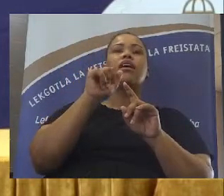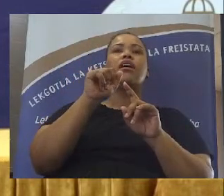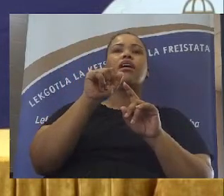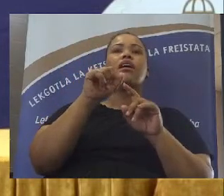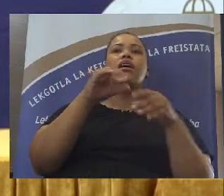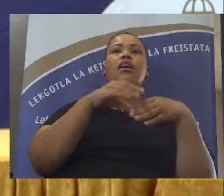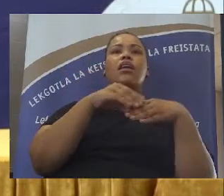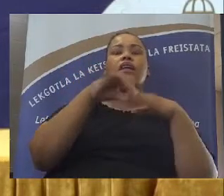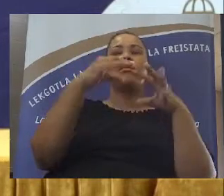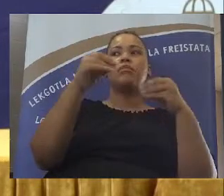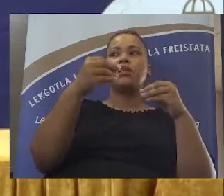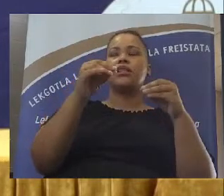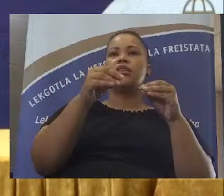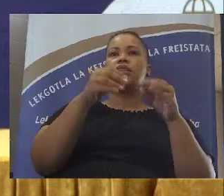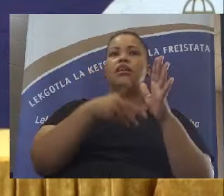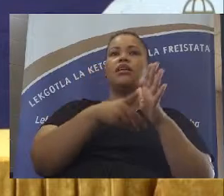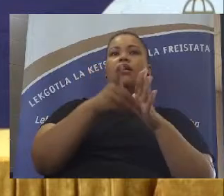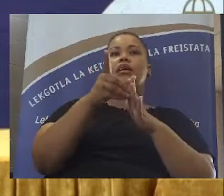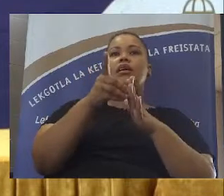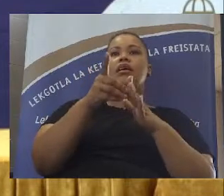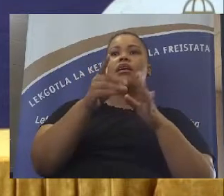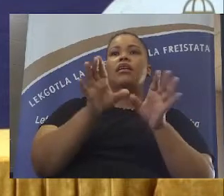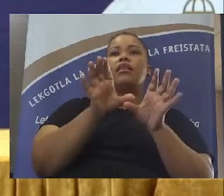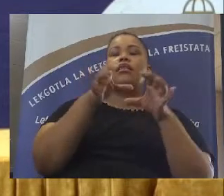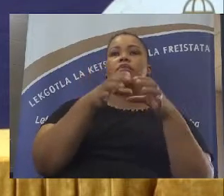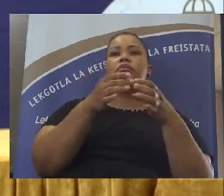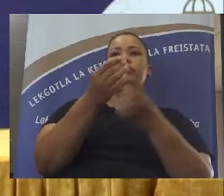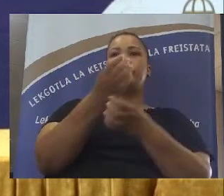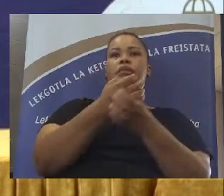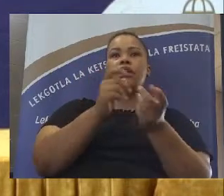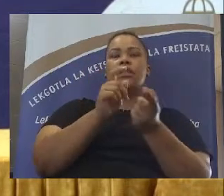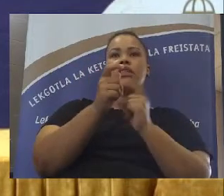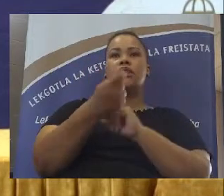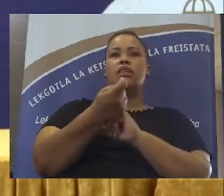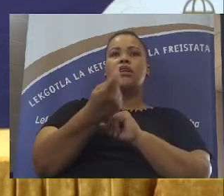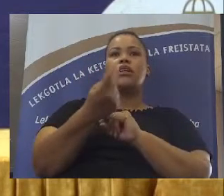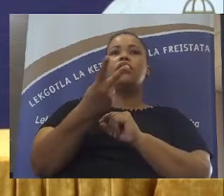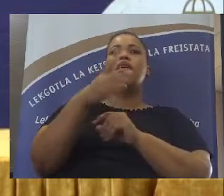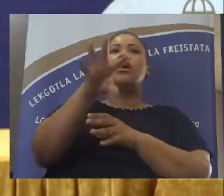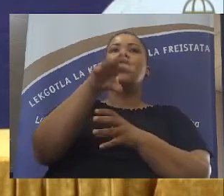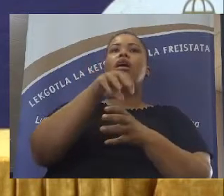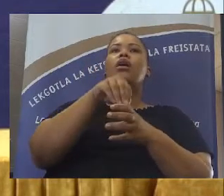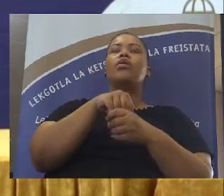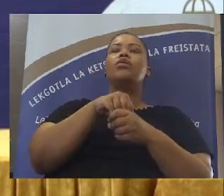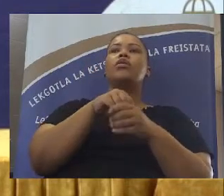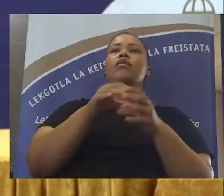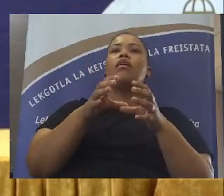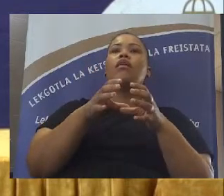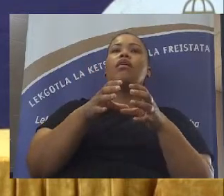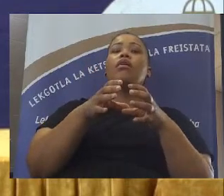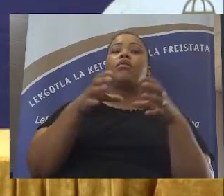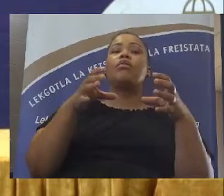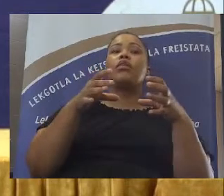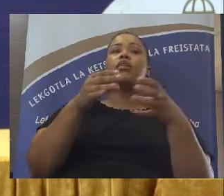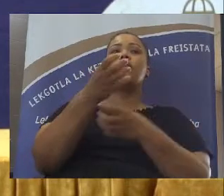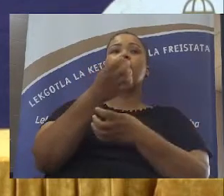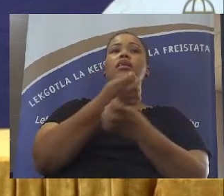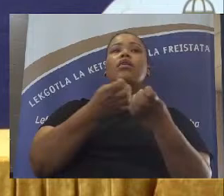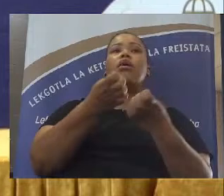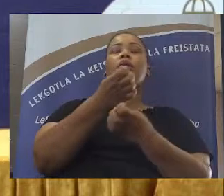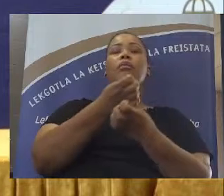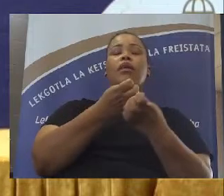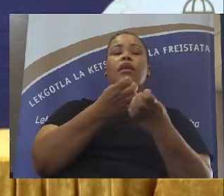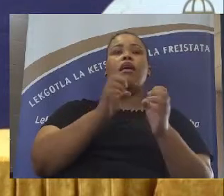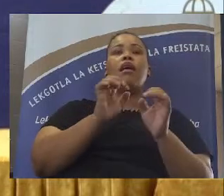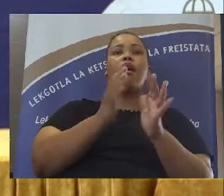development entity that will drive economic transformation and inclusive growth in the economy through ensuring